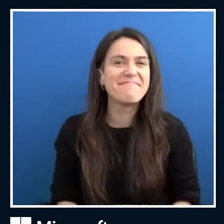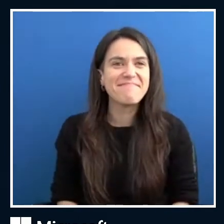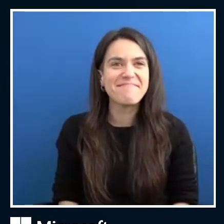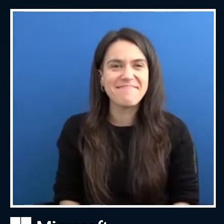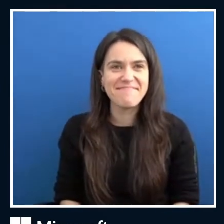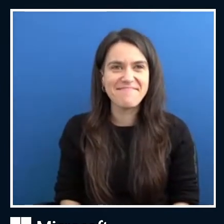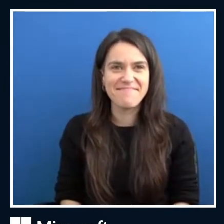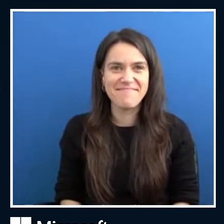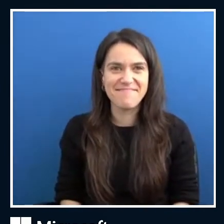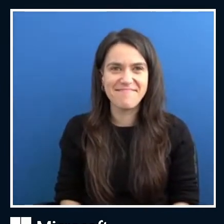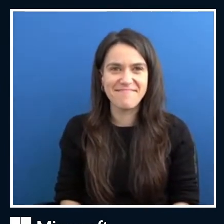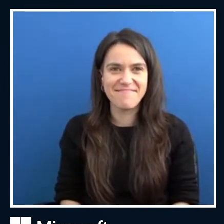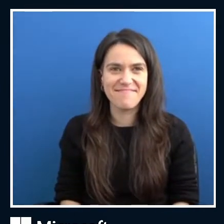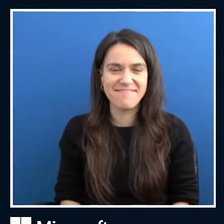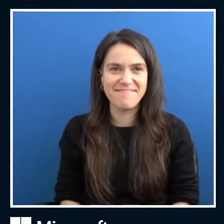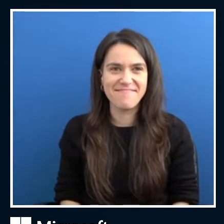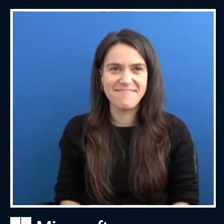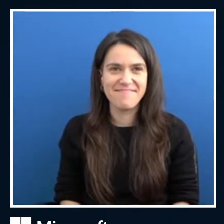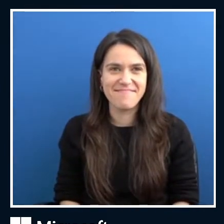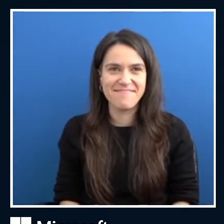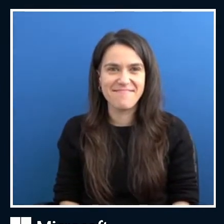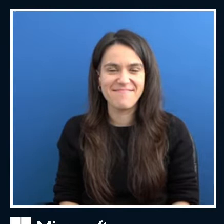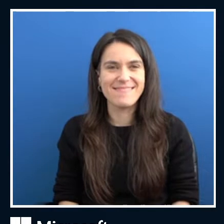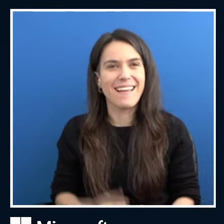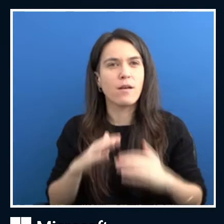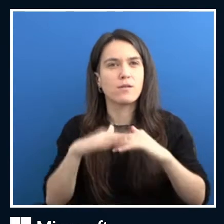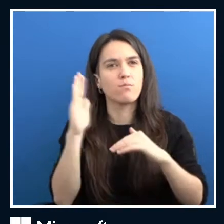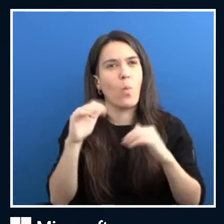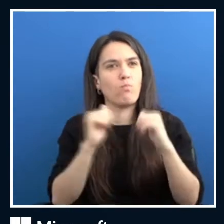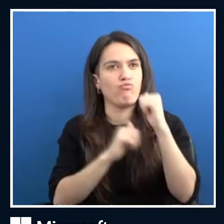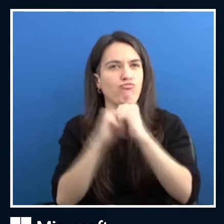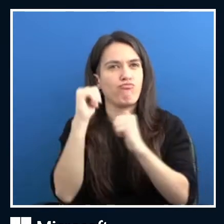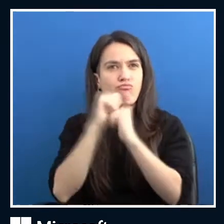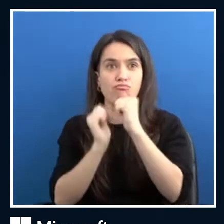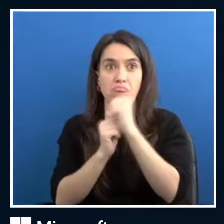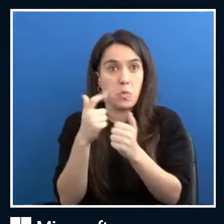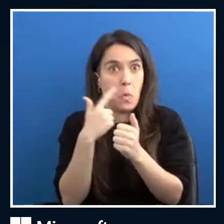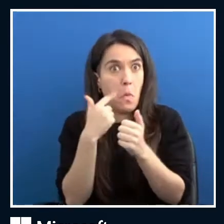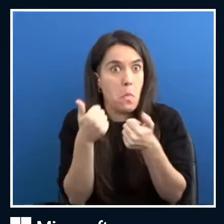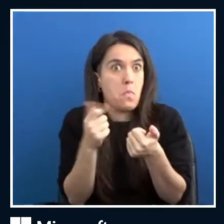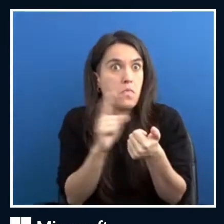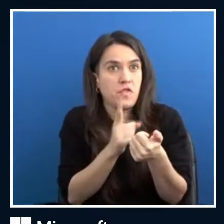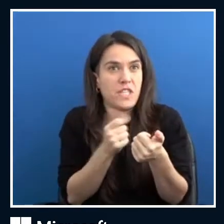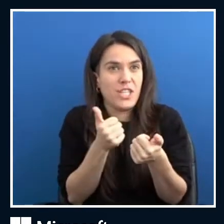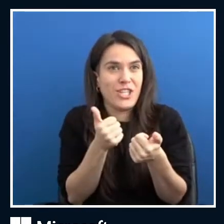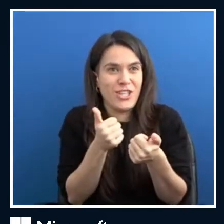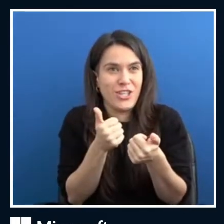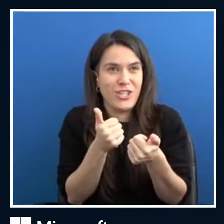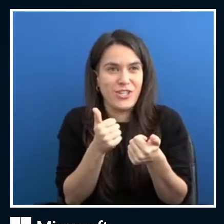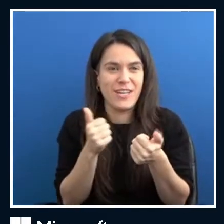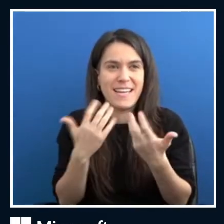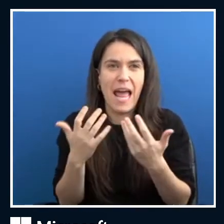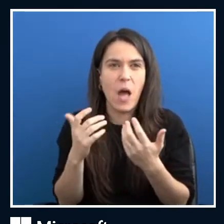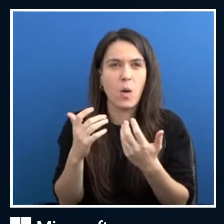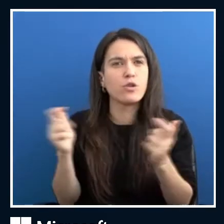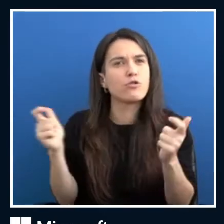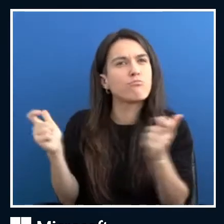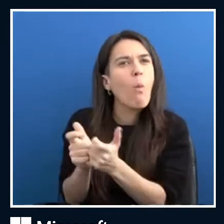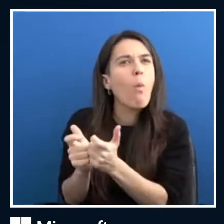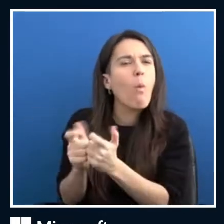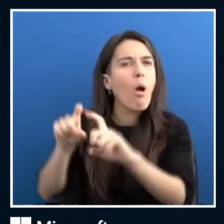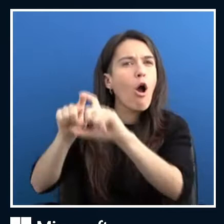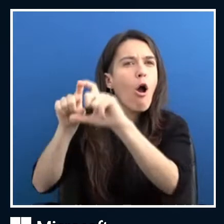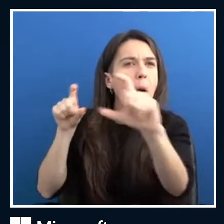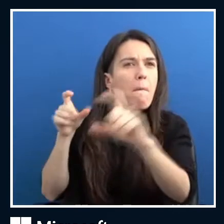without deploying your own infrastructure. So that's cool. For now, every small company can start using this model and tune it for